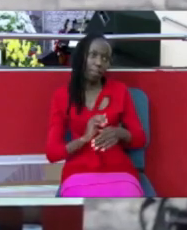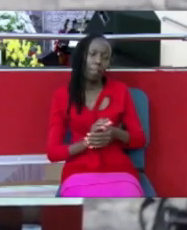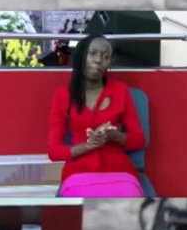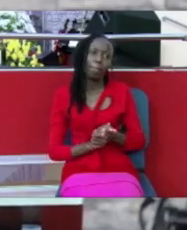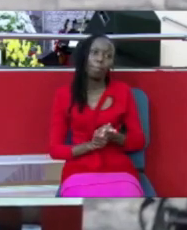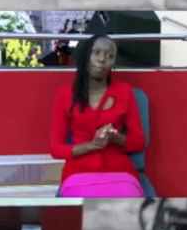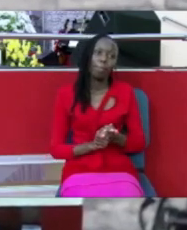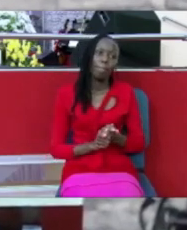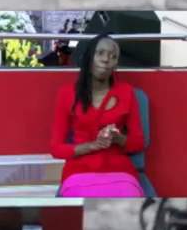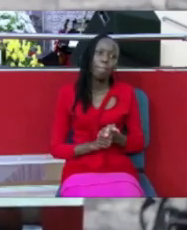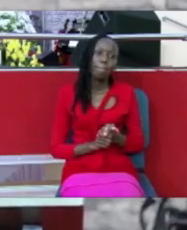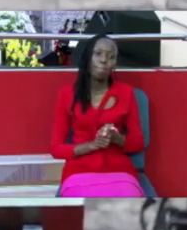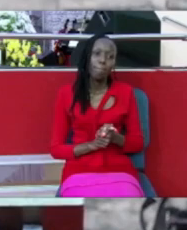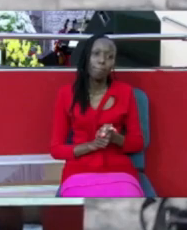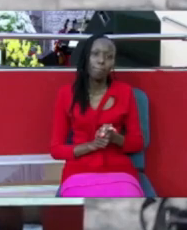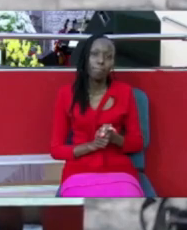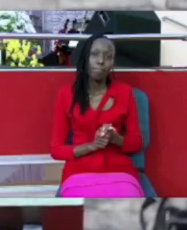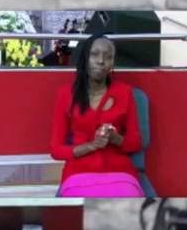mdomoni kikiwa